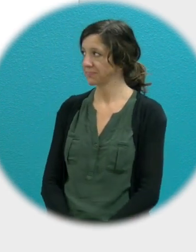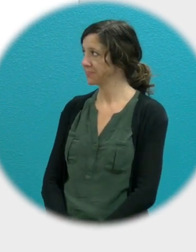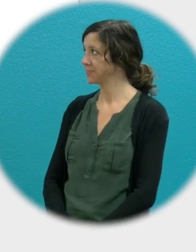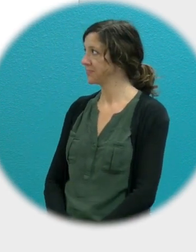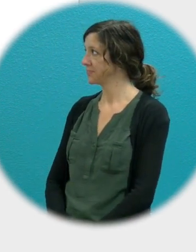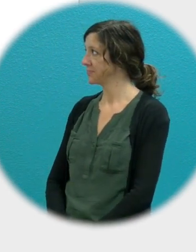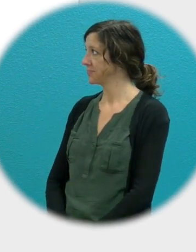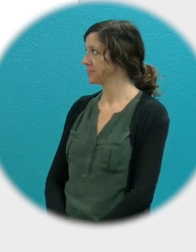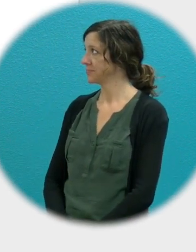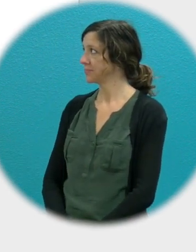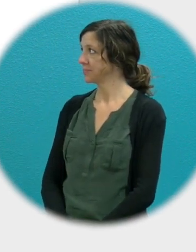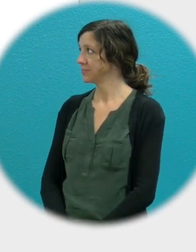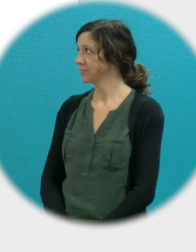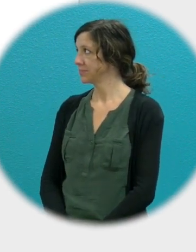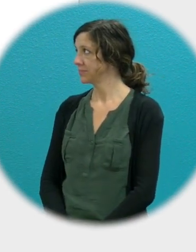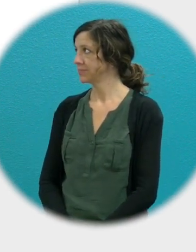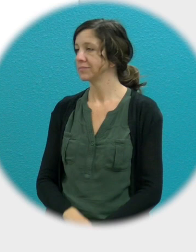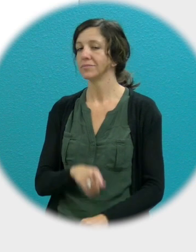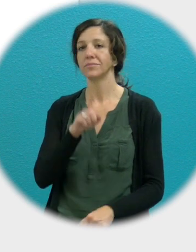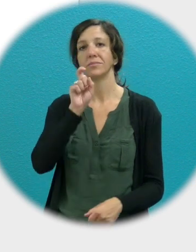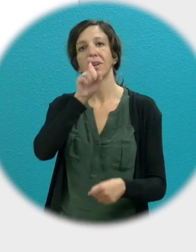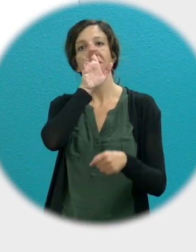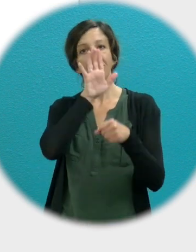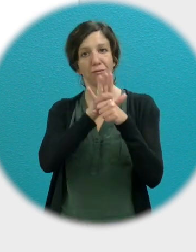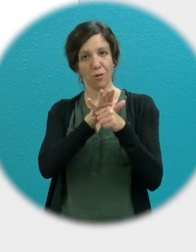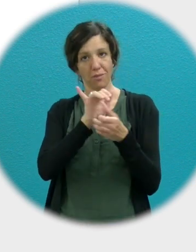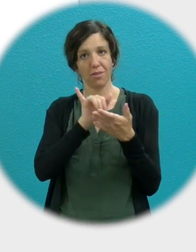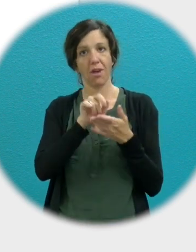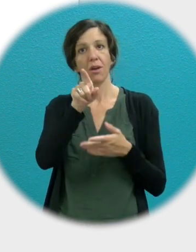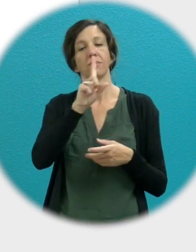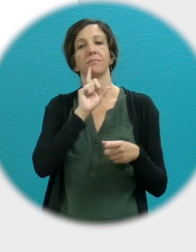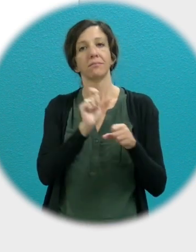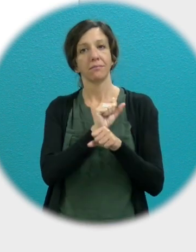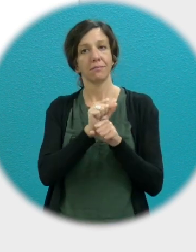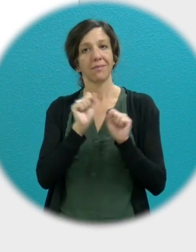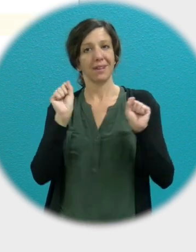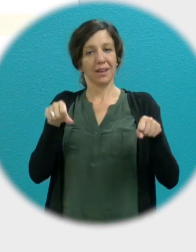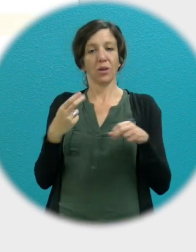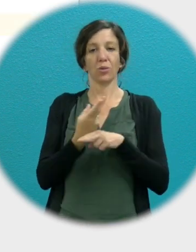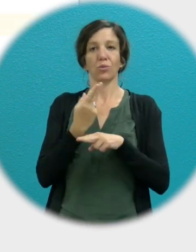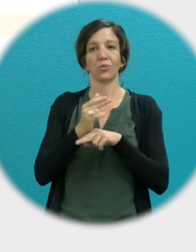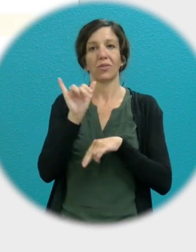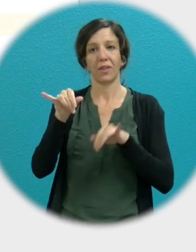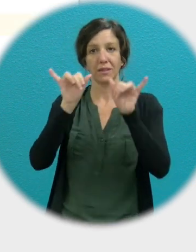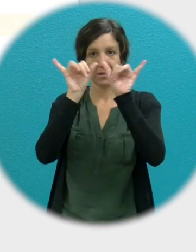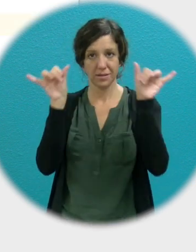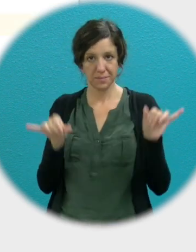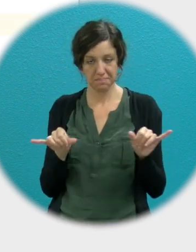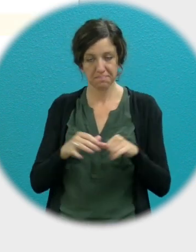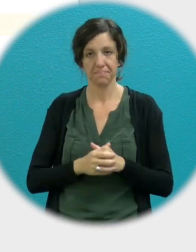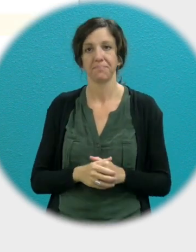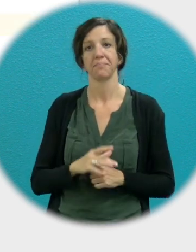You're going to certify and confirm that you're eligible to access and use this system.